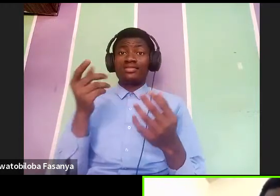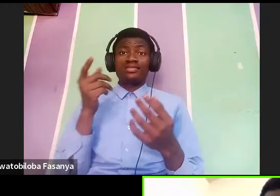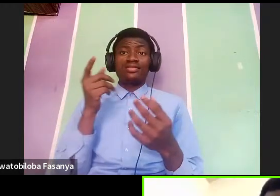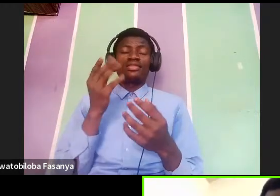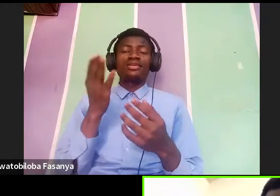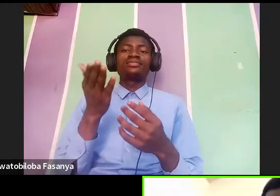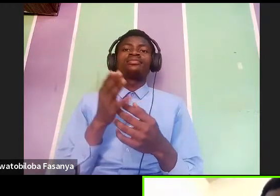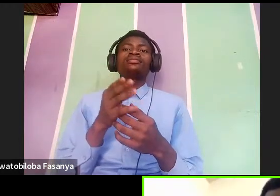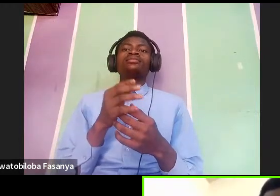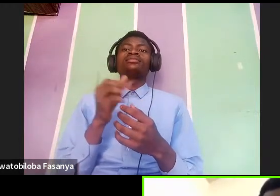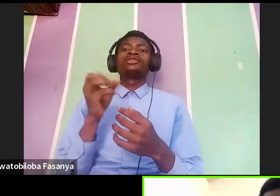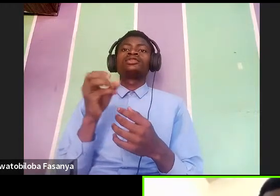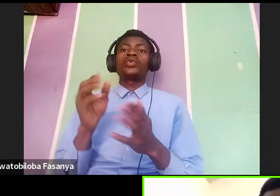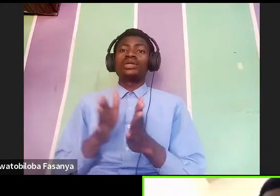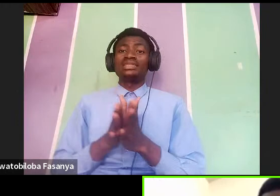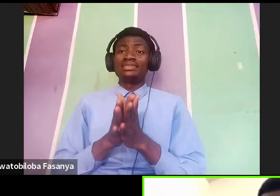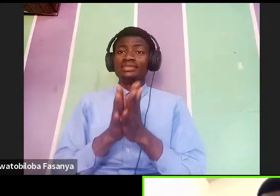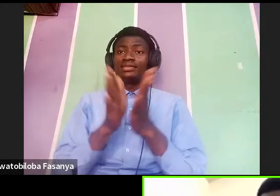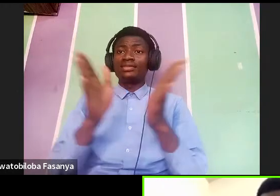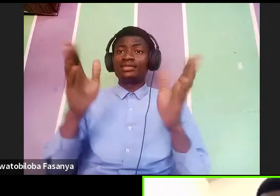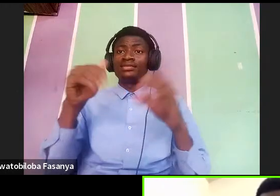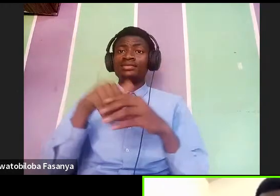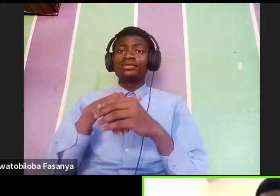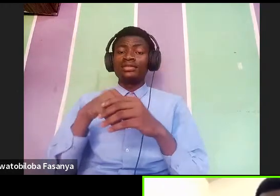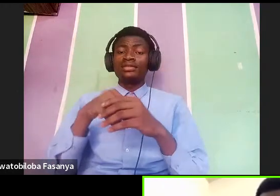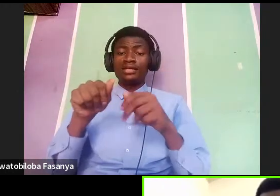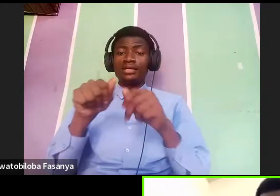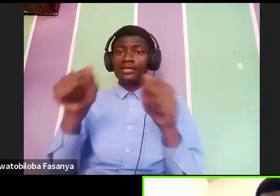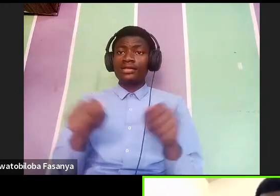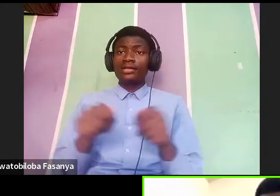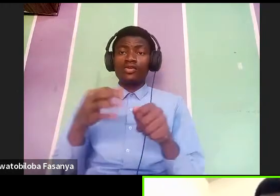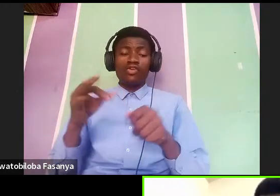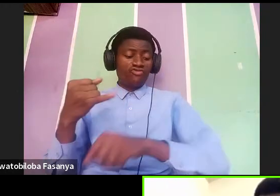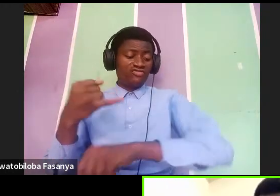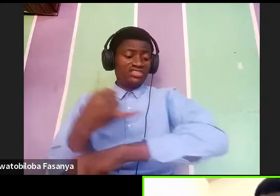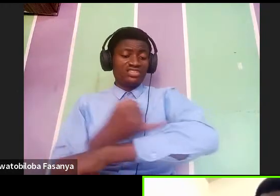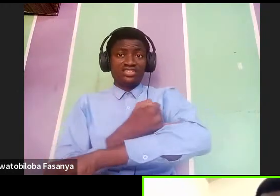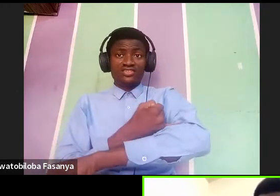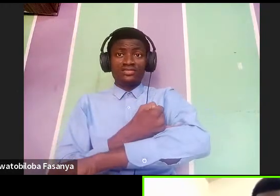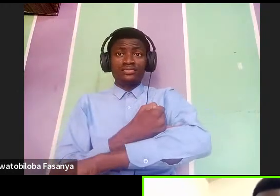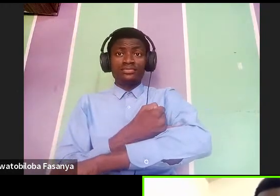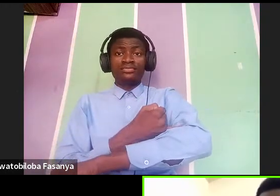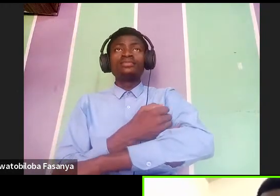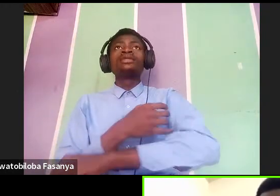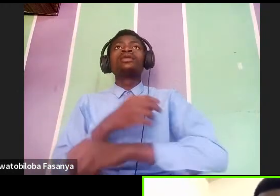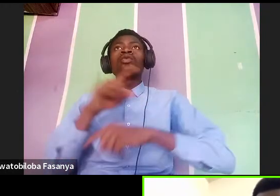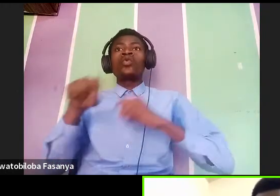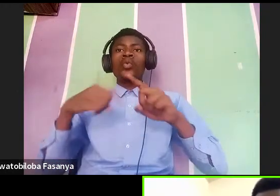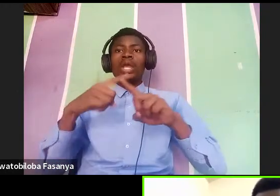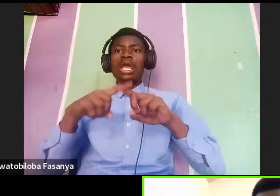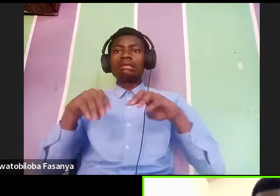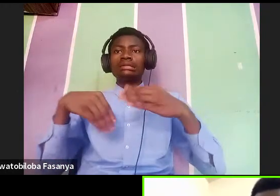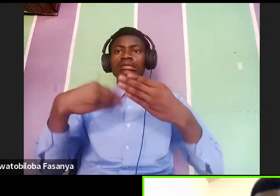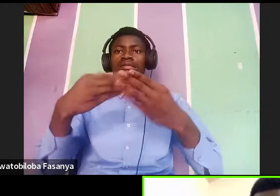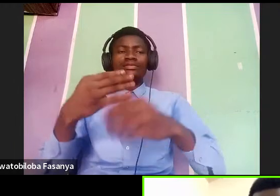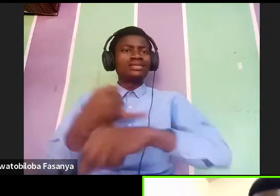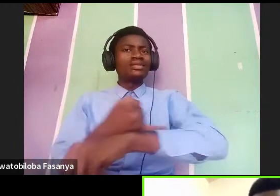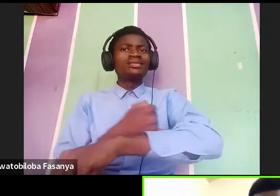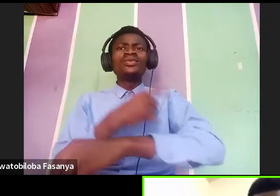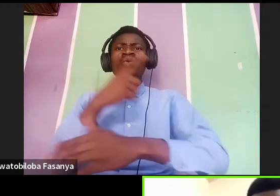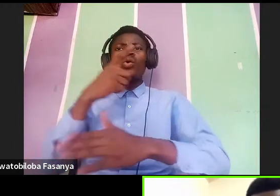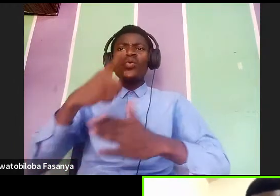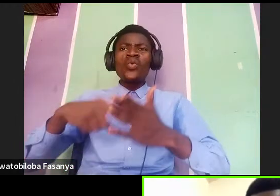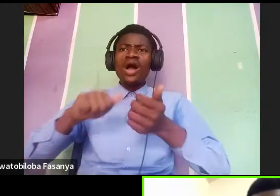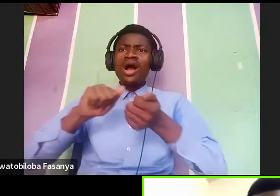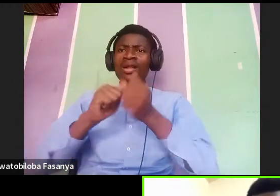So generally, in terms of injection, intramuscular, when you give injection, what are those complications that we should try